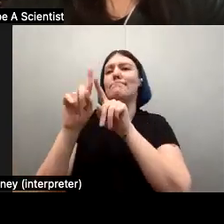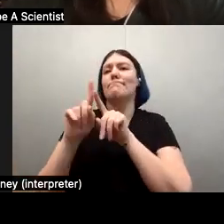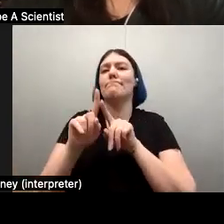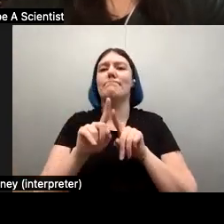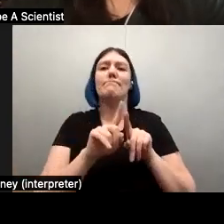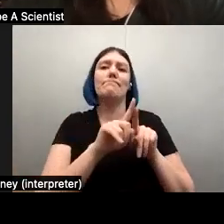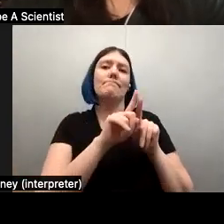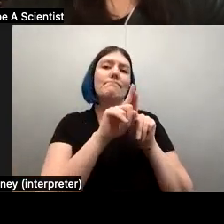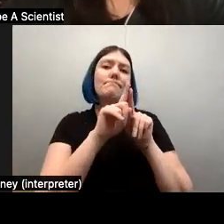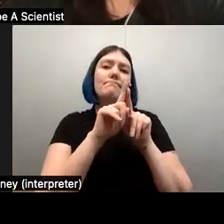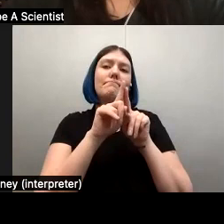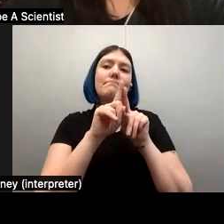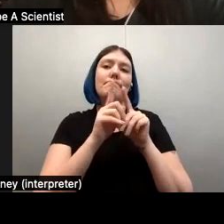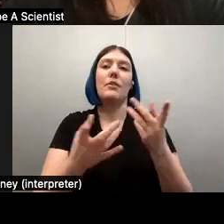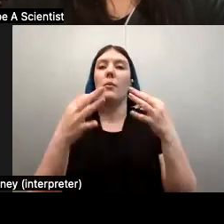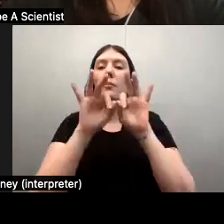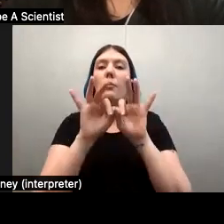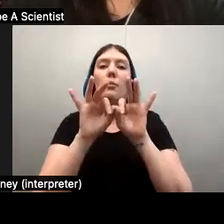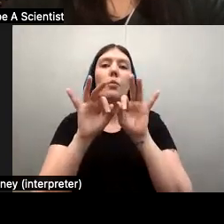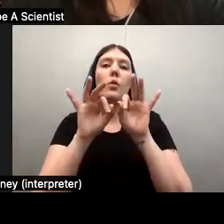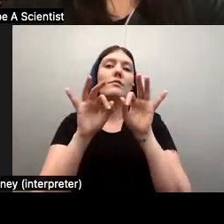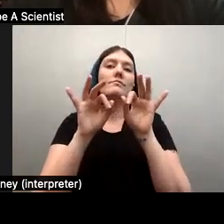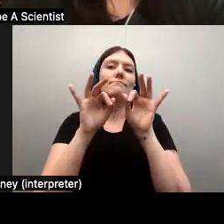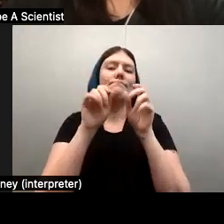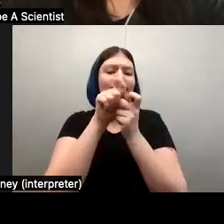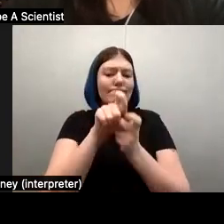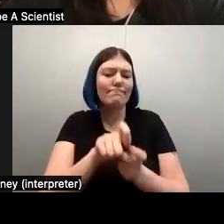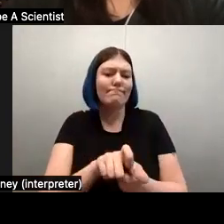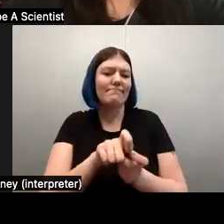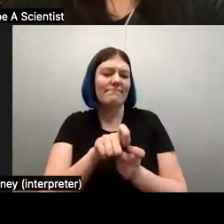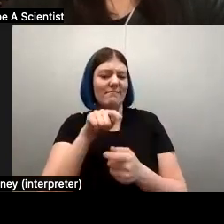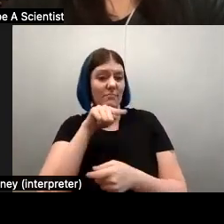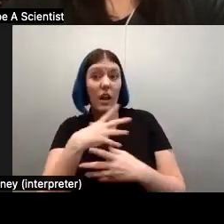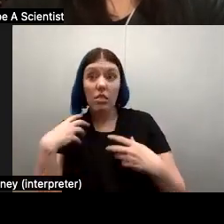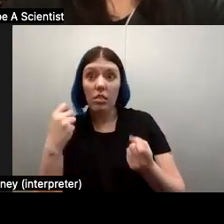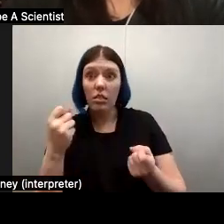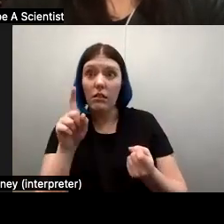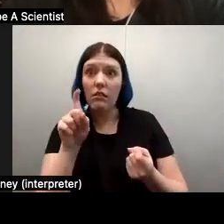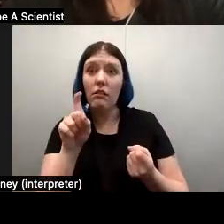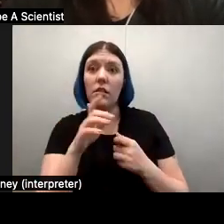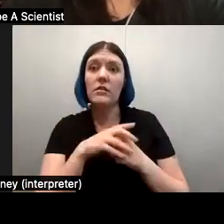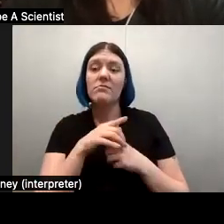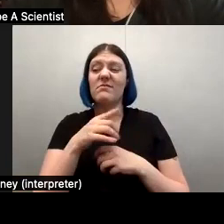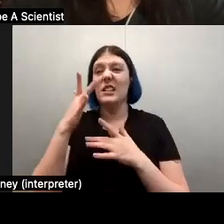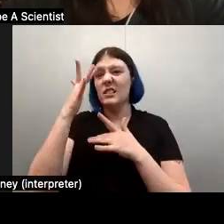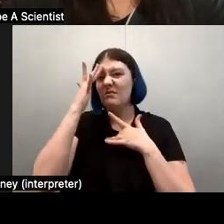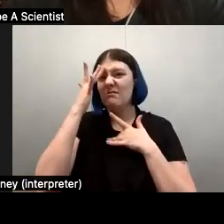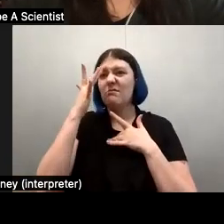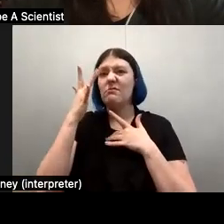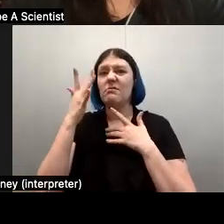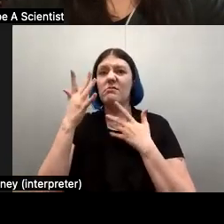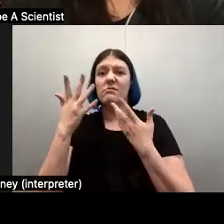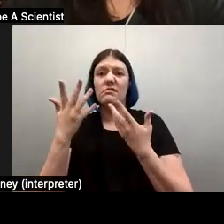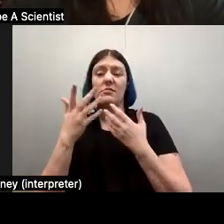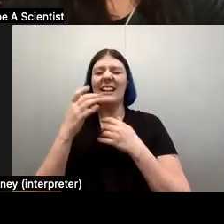really important details and specifications, try and figure out, is this alligator healthy, or is this alligator not healthy? And if